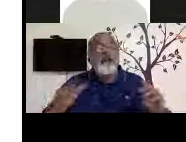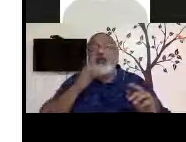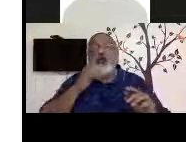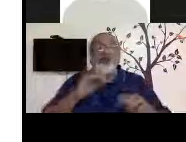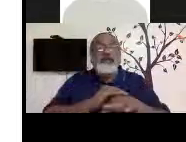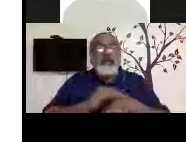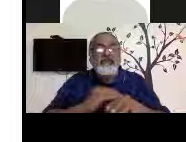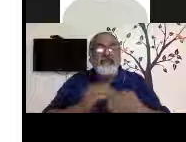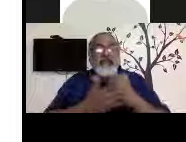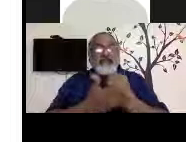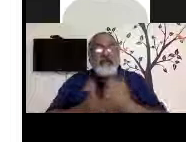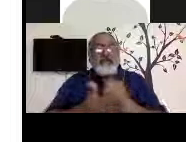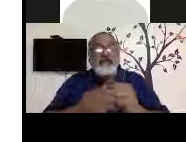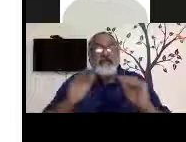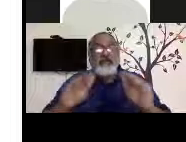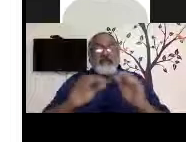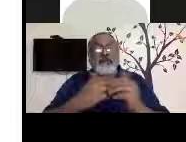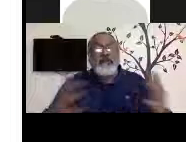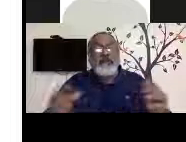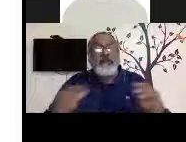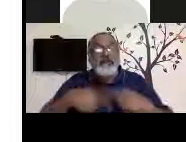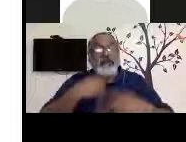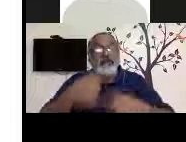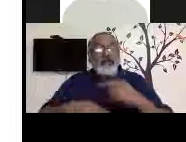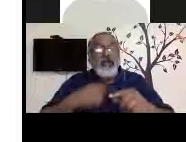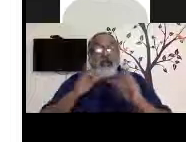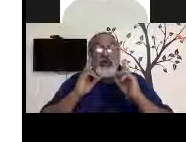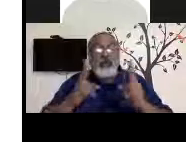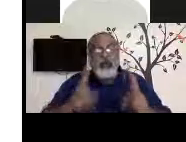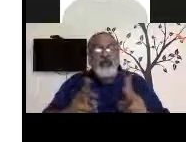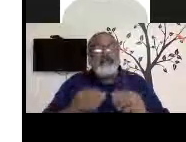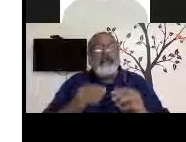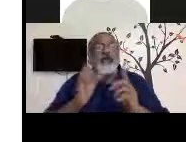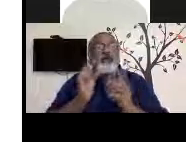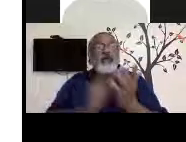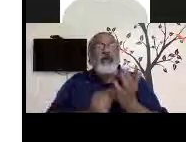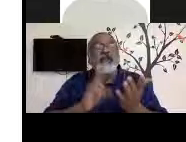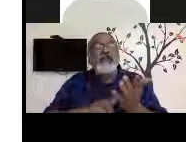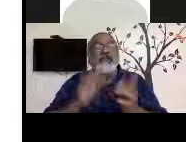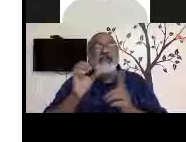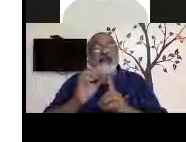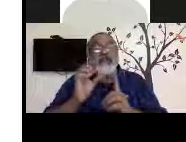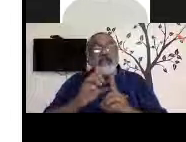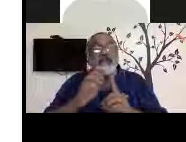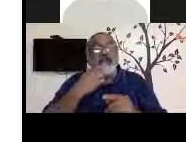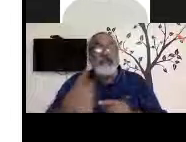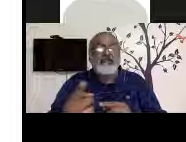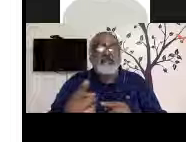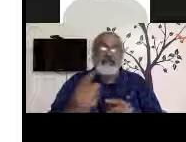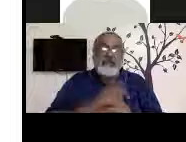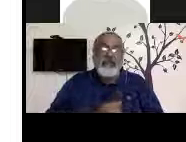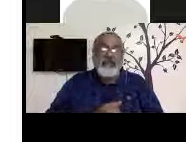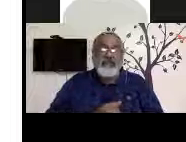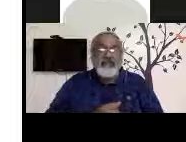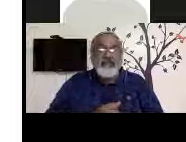services that he requires, is what UNCRPD says. And there is also a need for